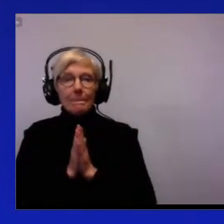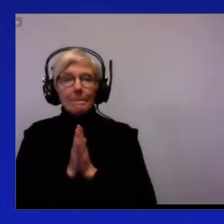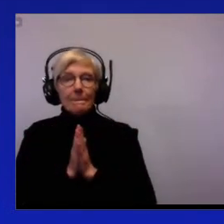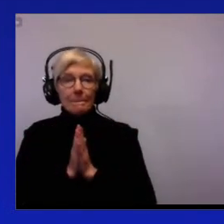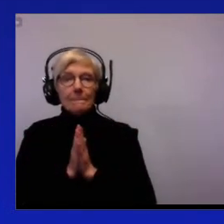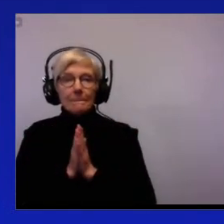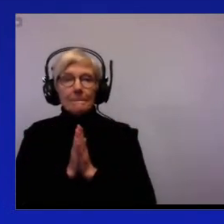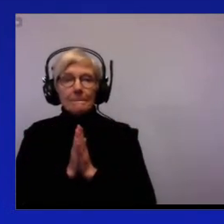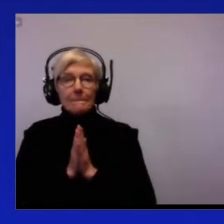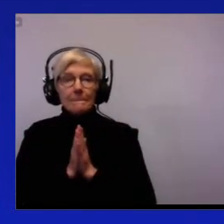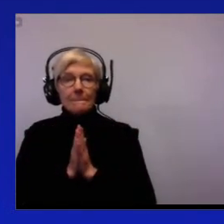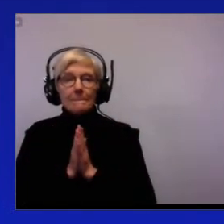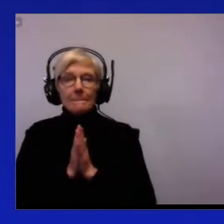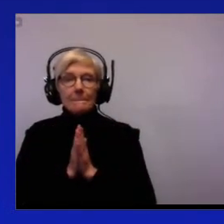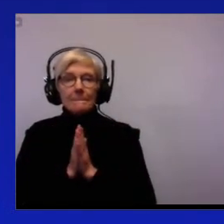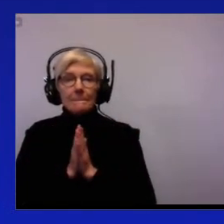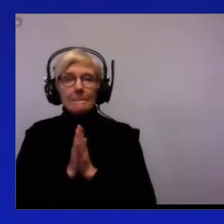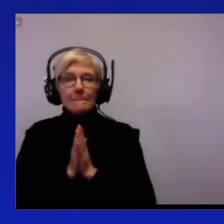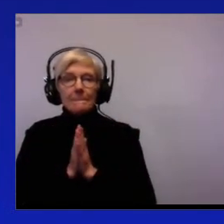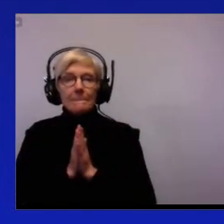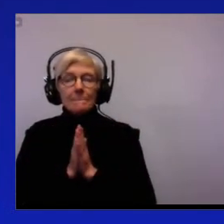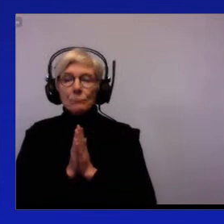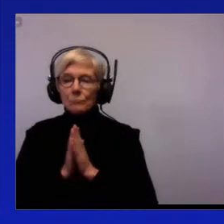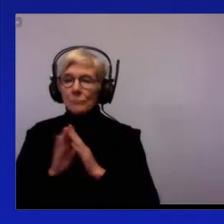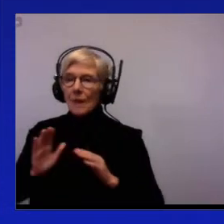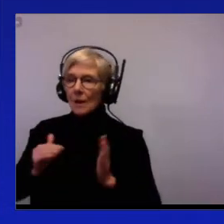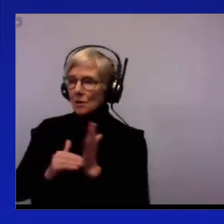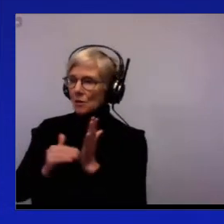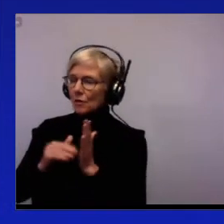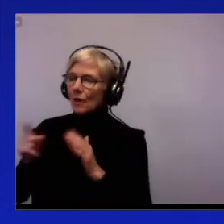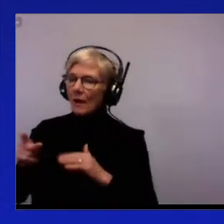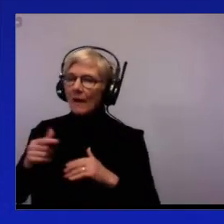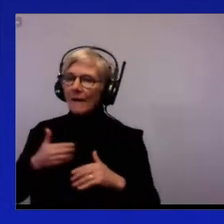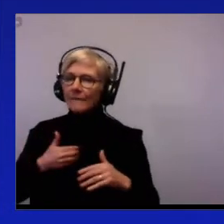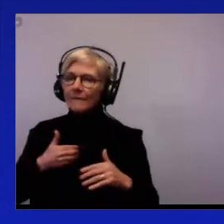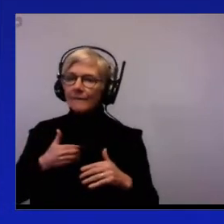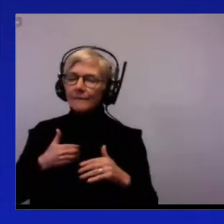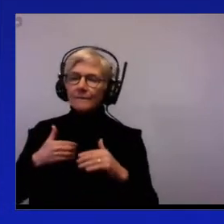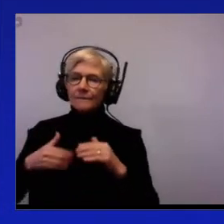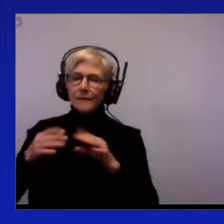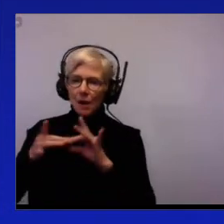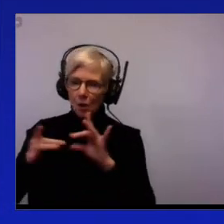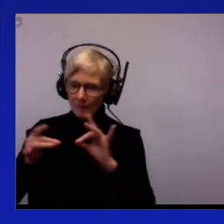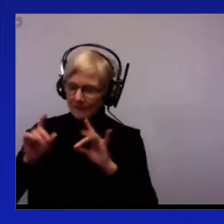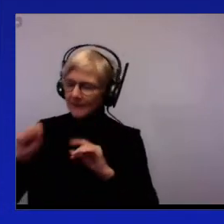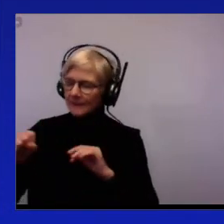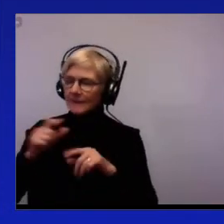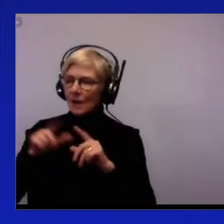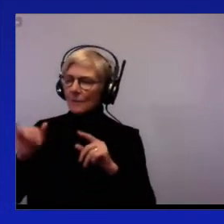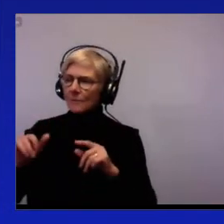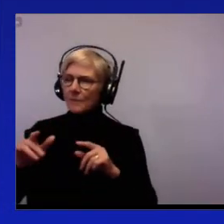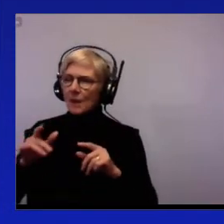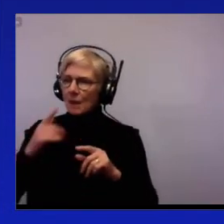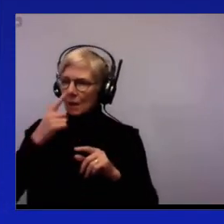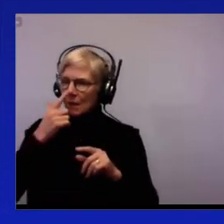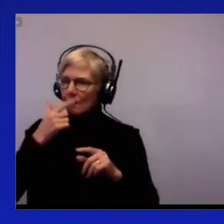The point I would make in addition is that while the coverage rate for residents is